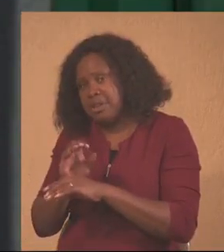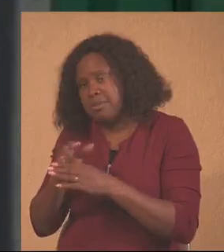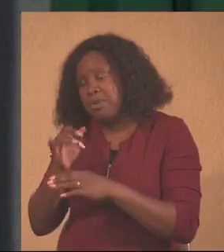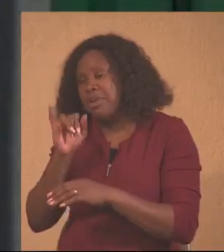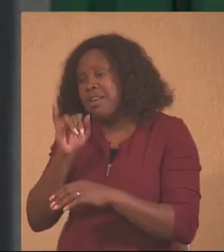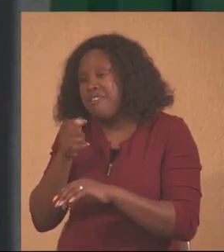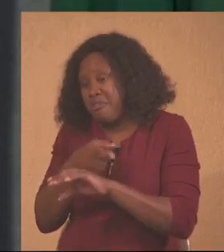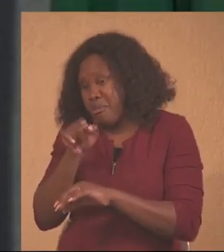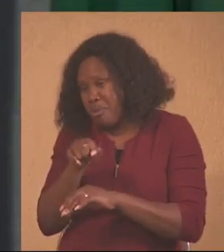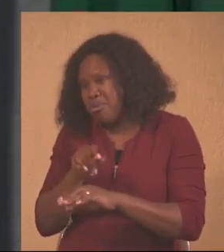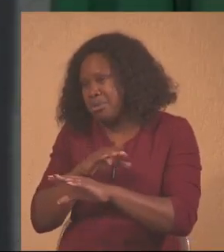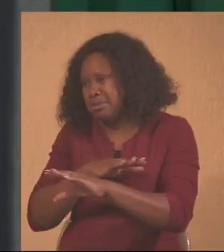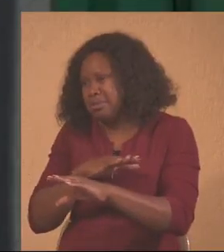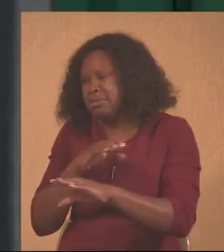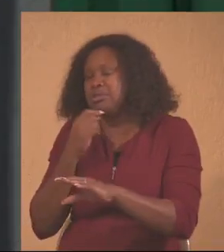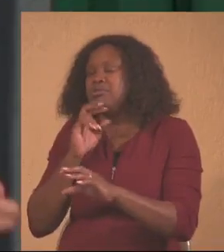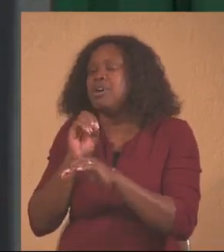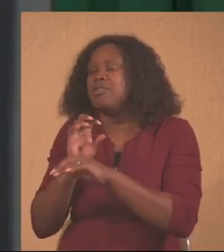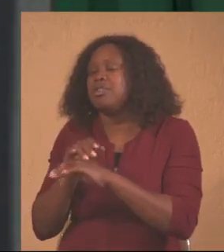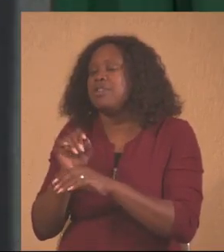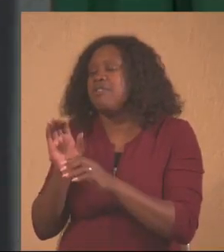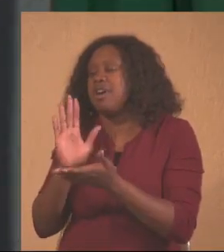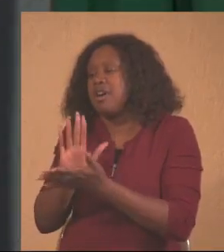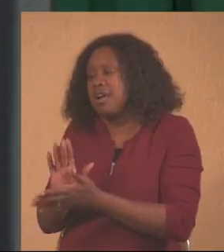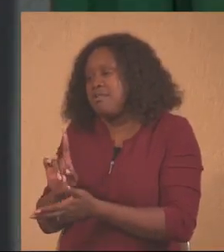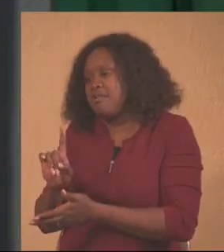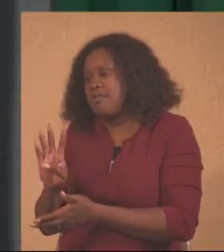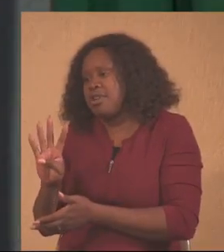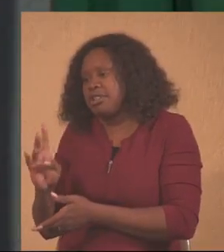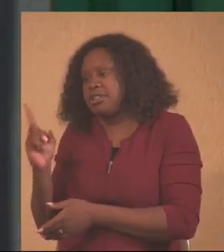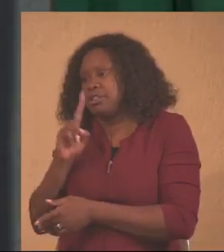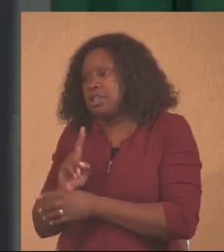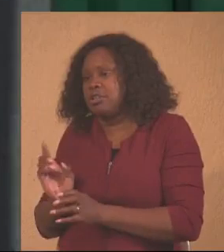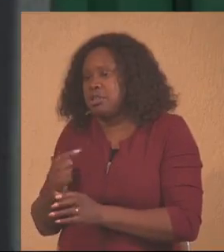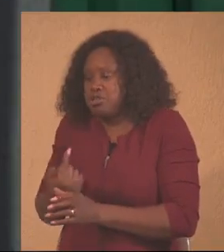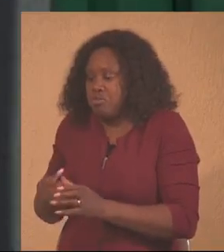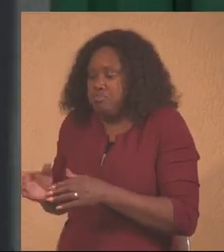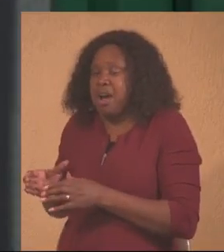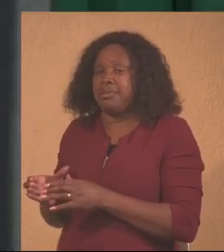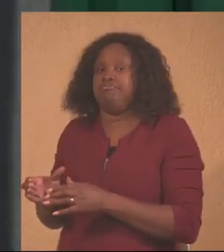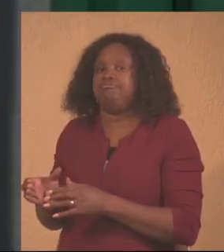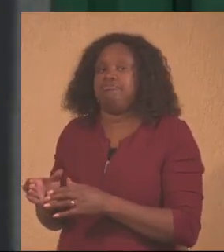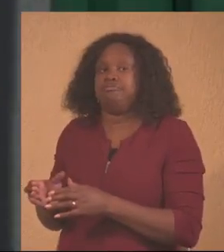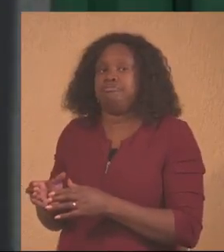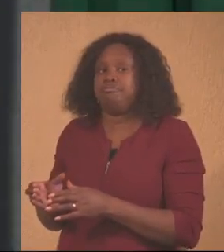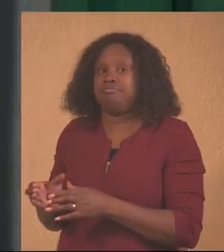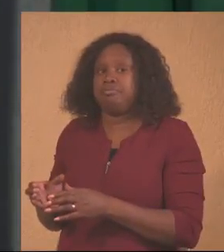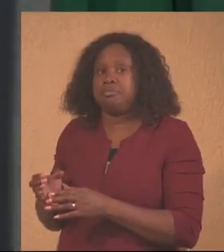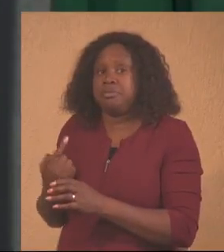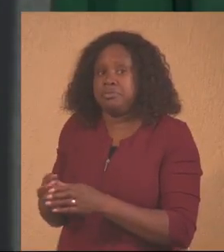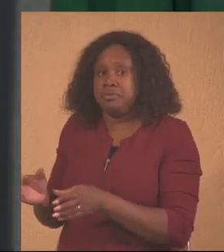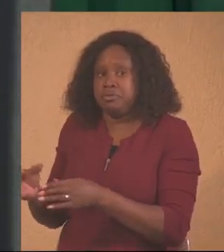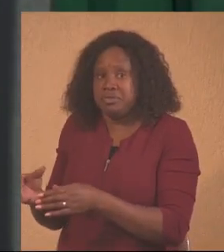protocol, to self-quarantine for 14 days. And when they were self-quarantined, the addresses were